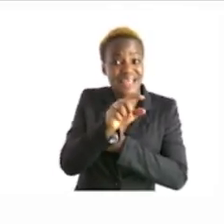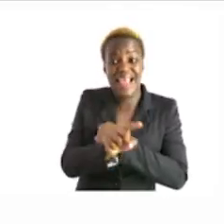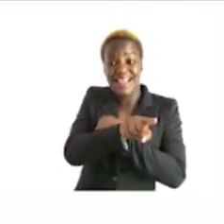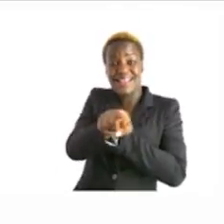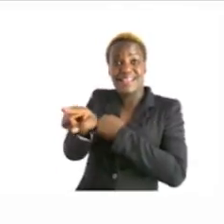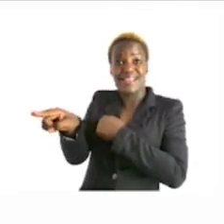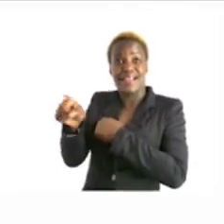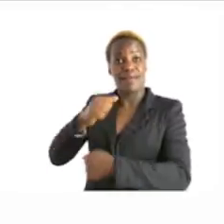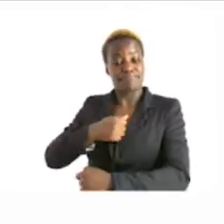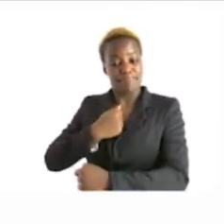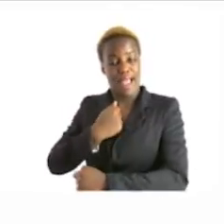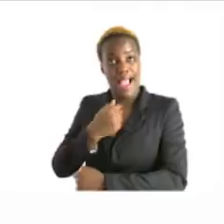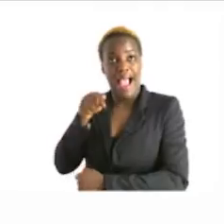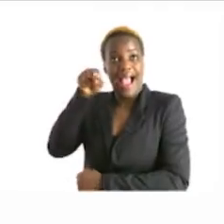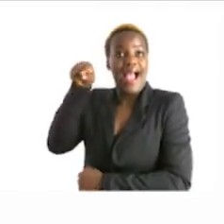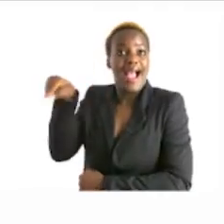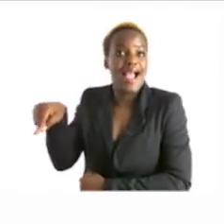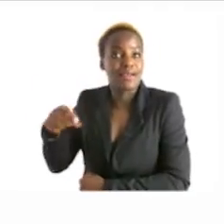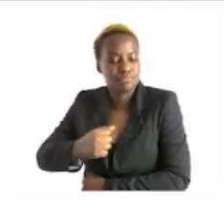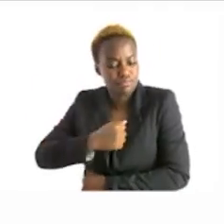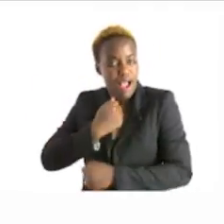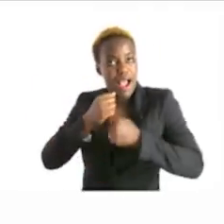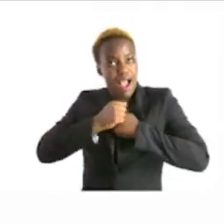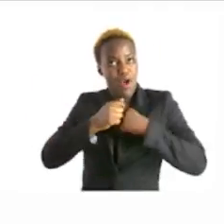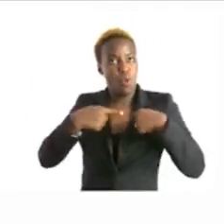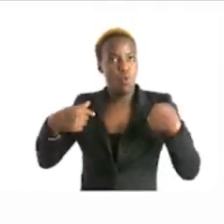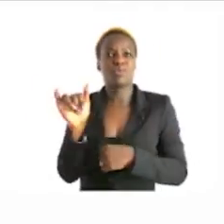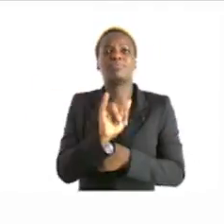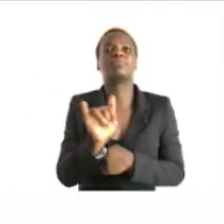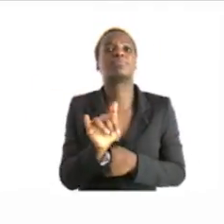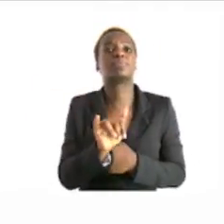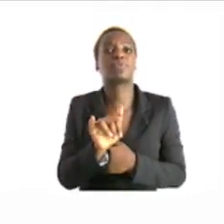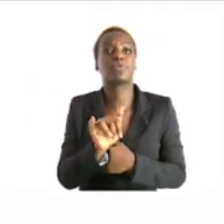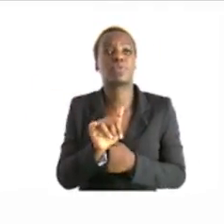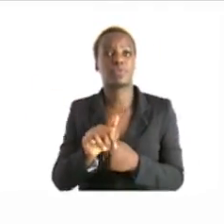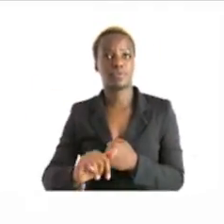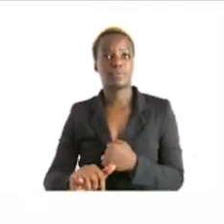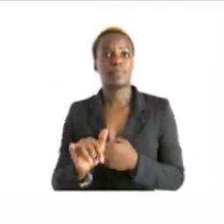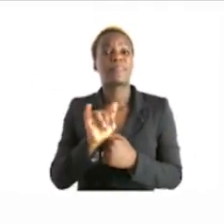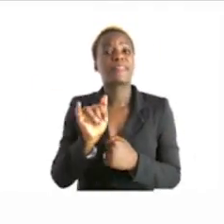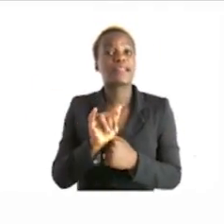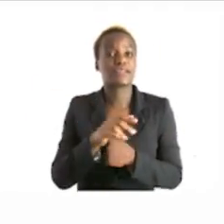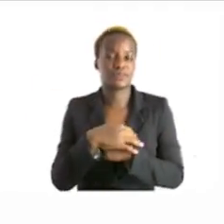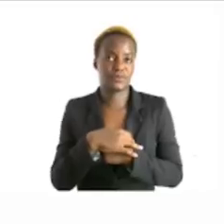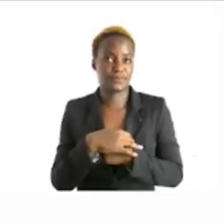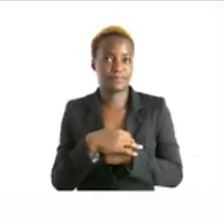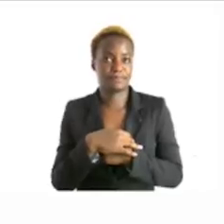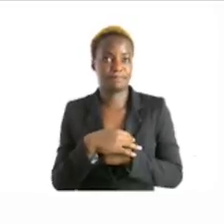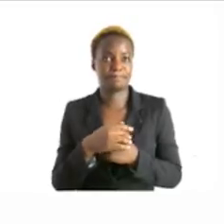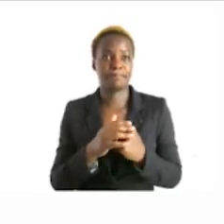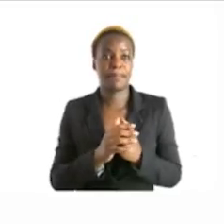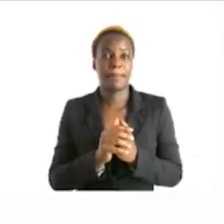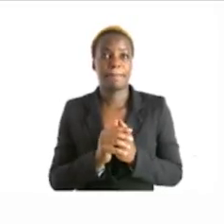my our or we which one do you think which of the pronouns do you think we can use there